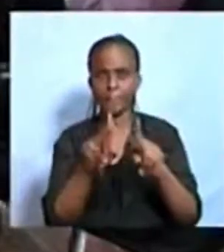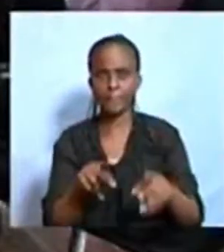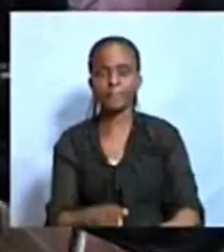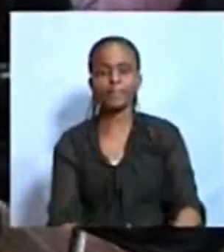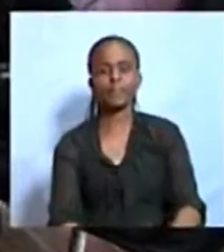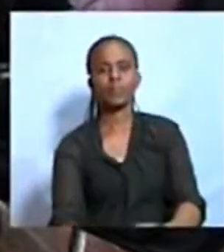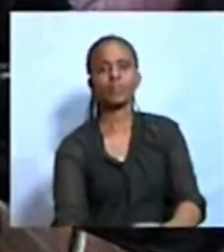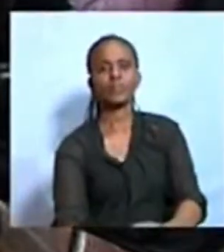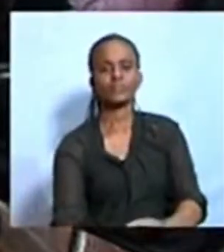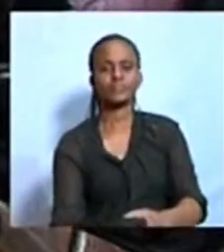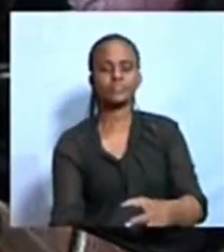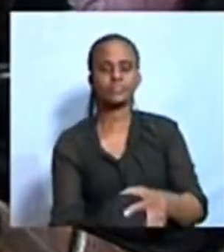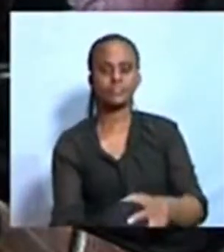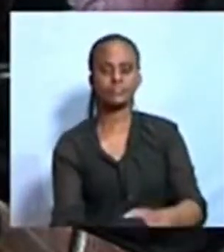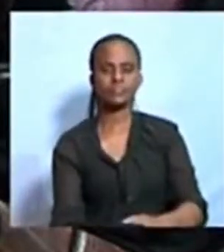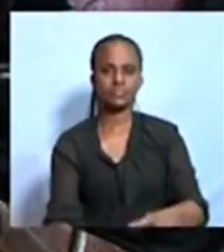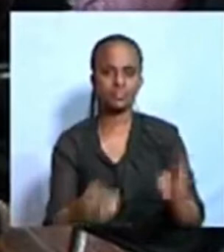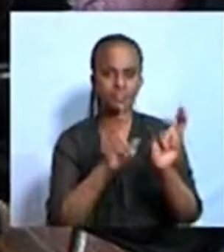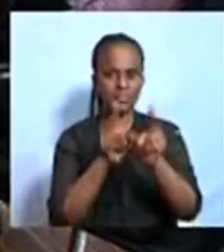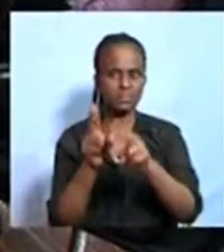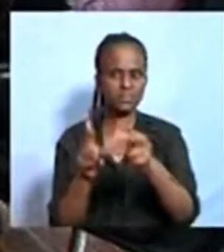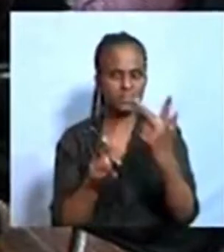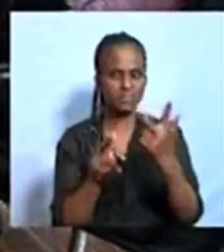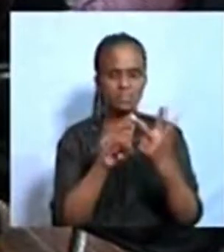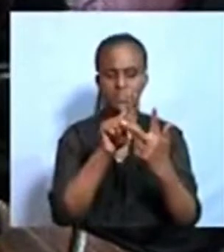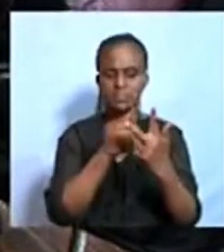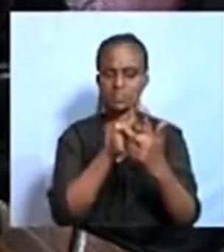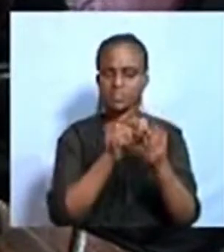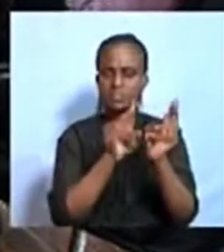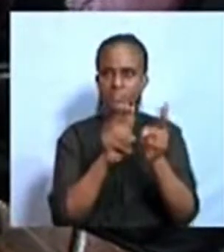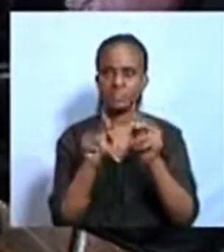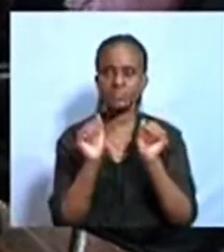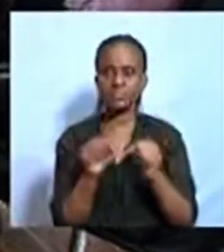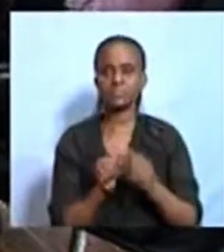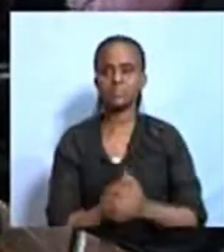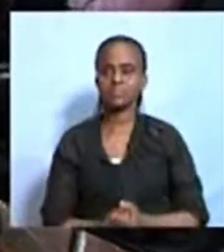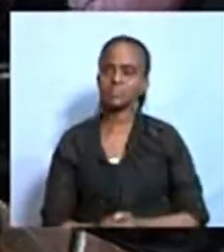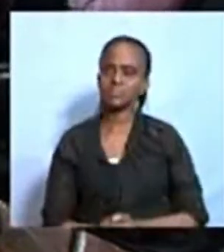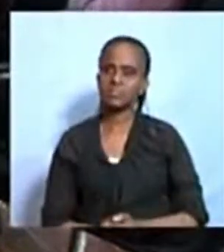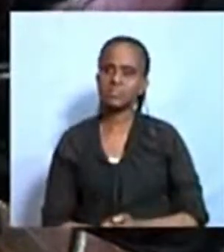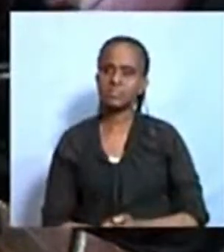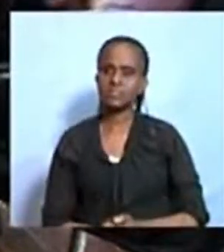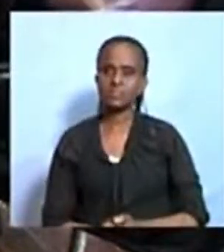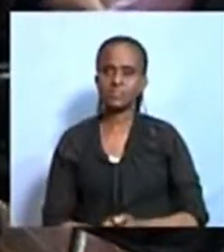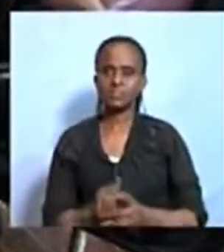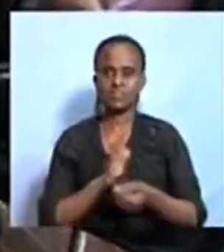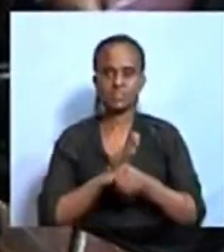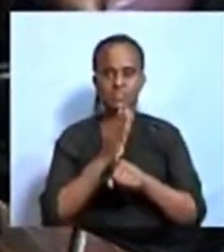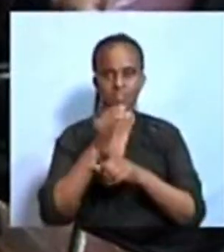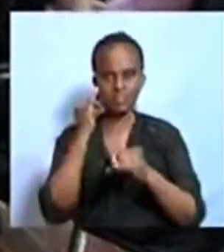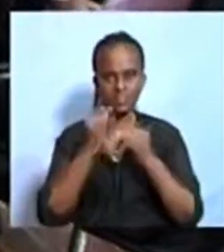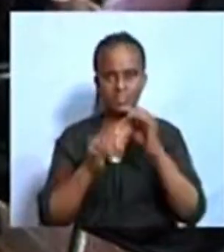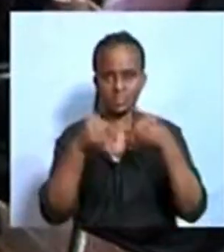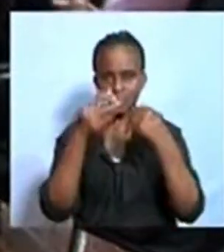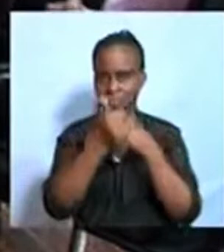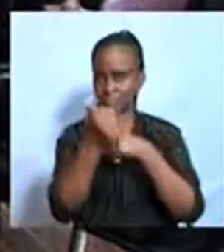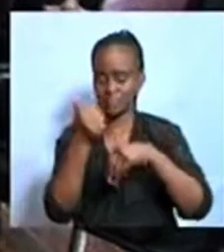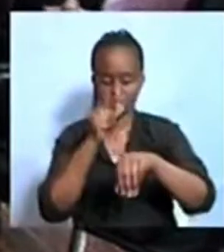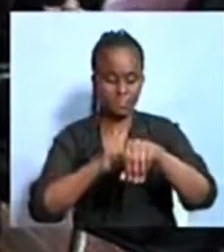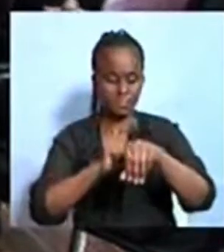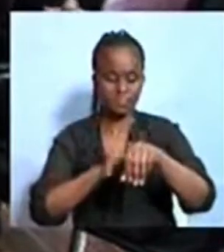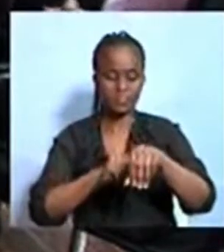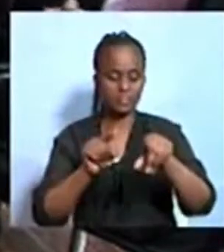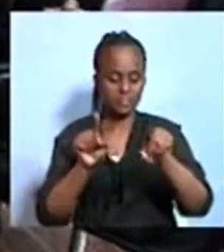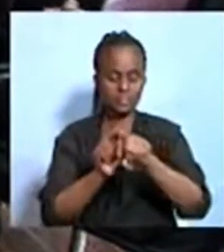Doc, you can answer those three questions. Then after that, we'll give you another chance to